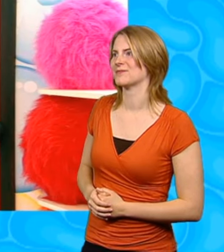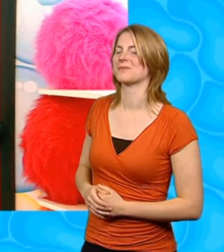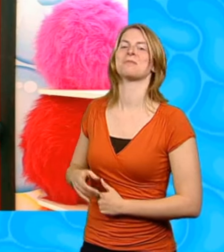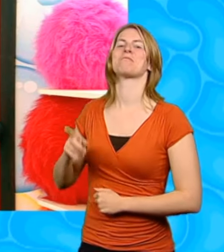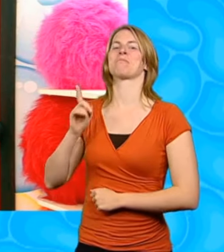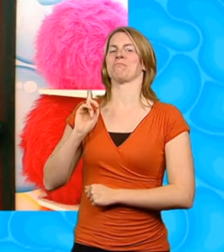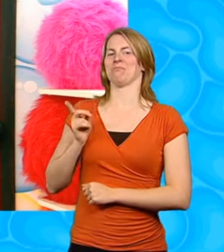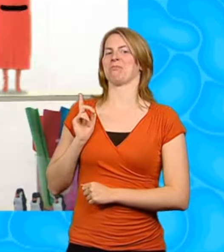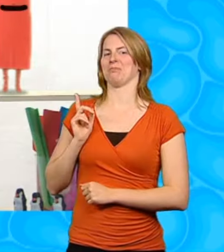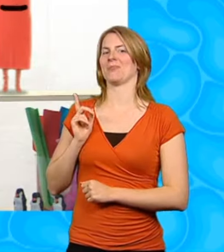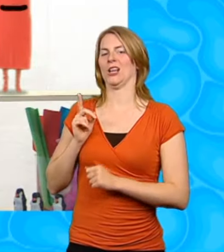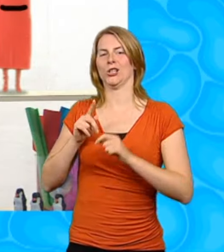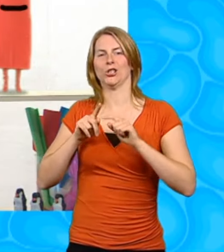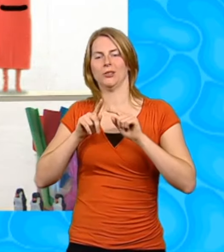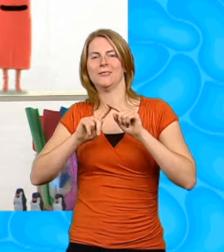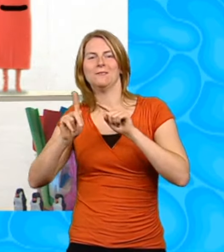These are the shapes.